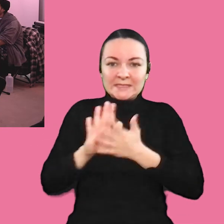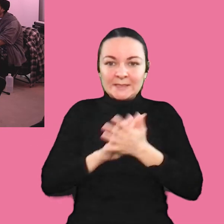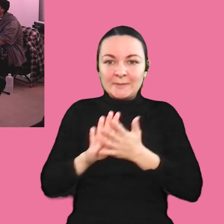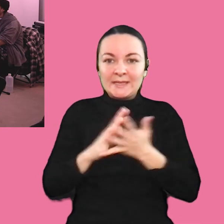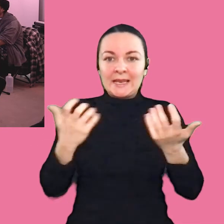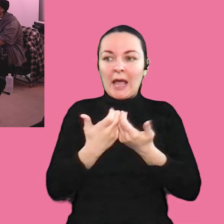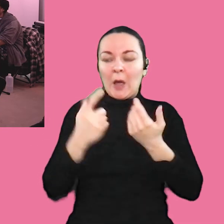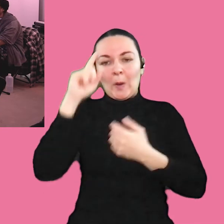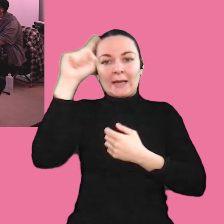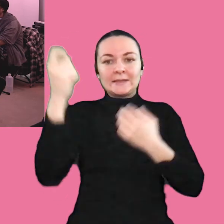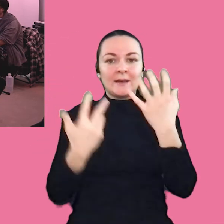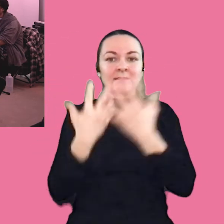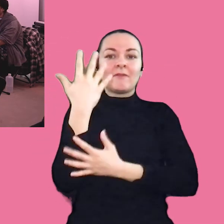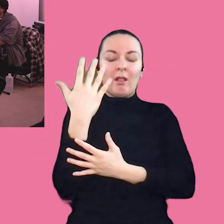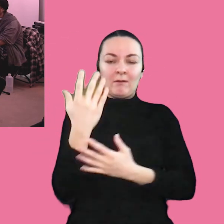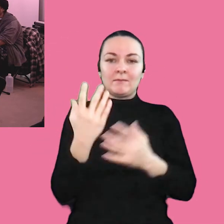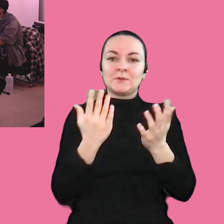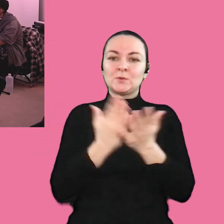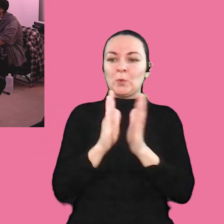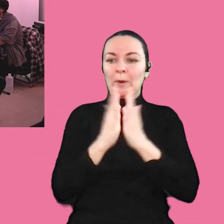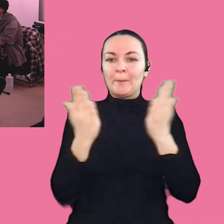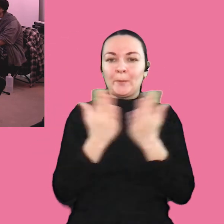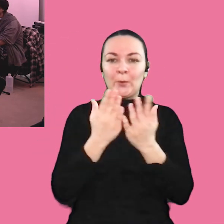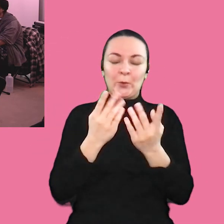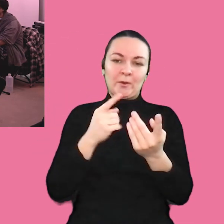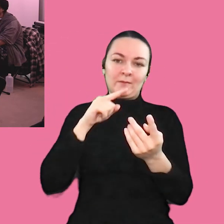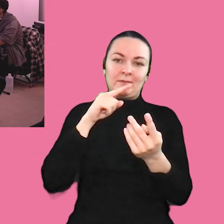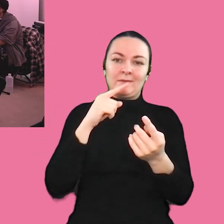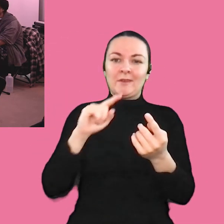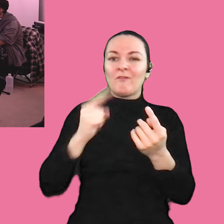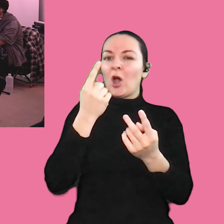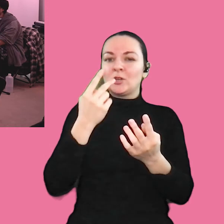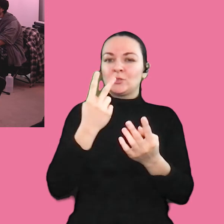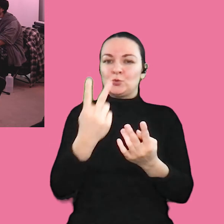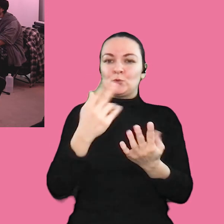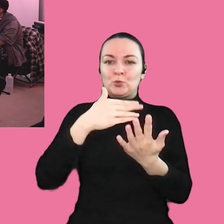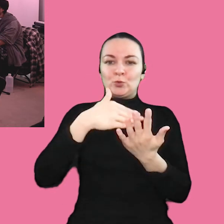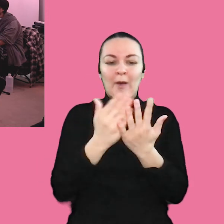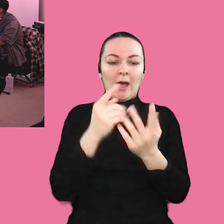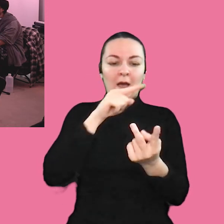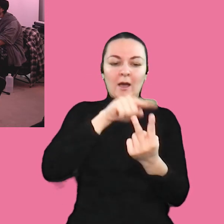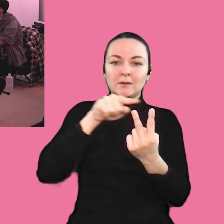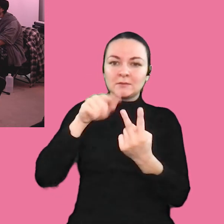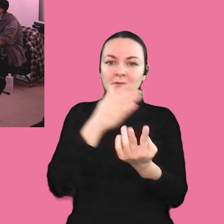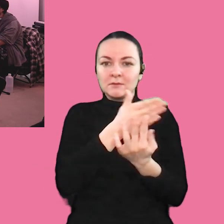developed. So the first 2 parts of the book are written, from a very personal perspective. I weave in like personal and